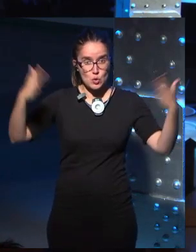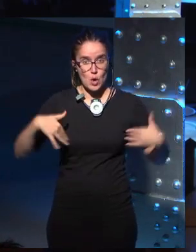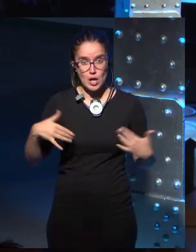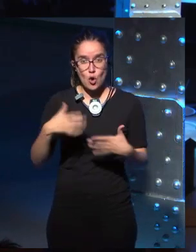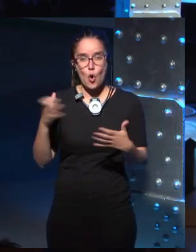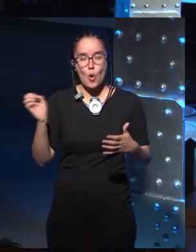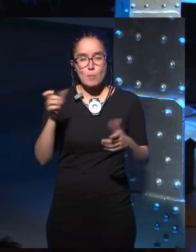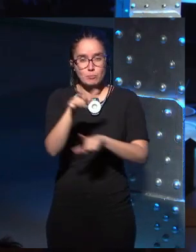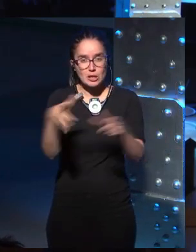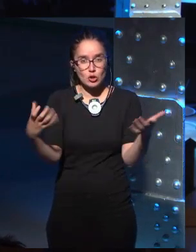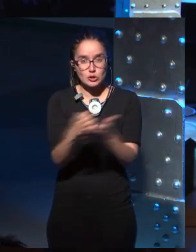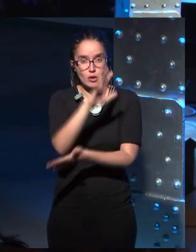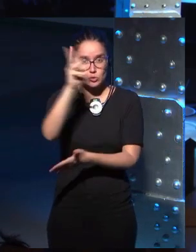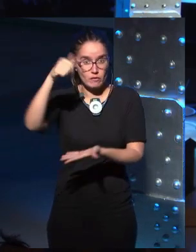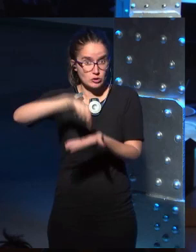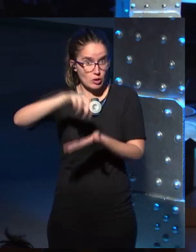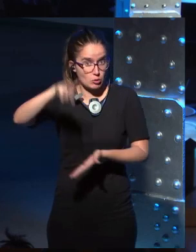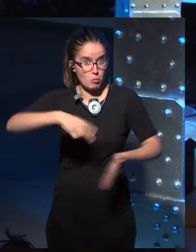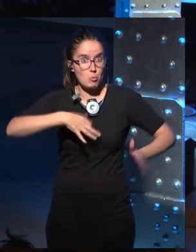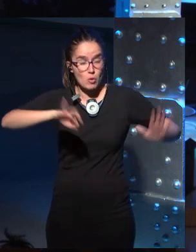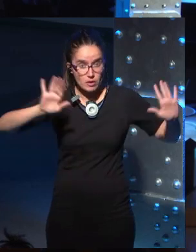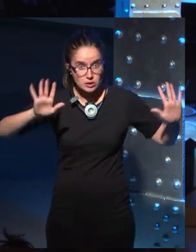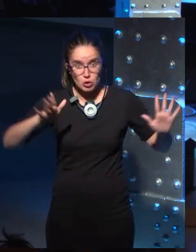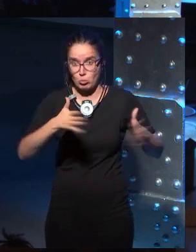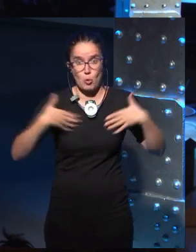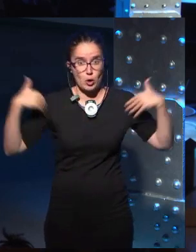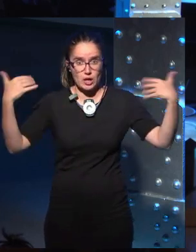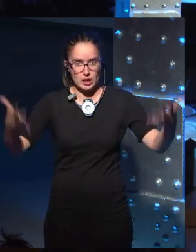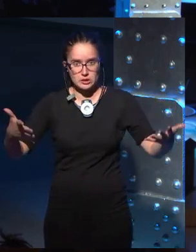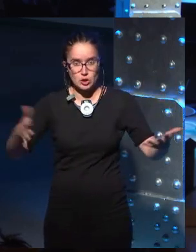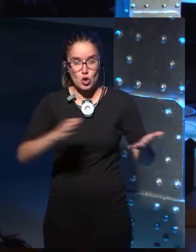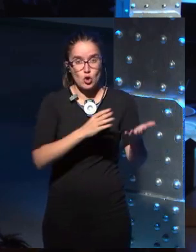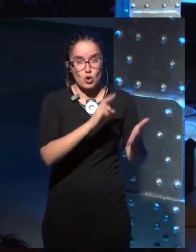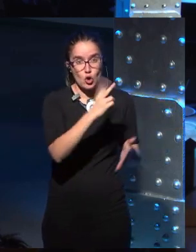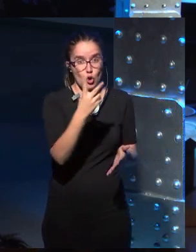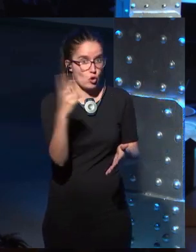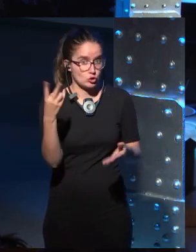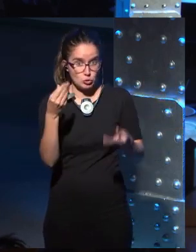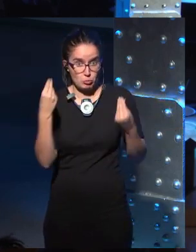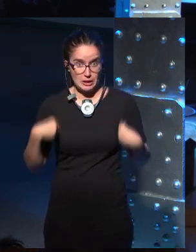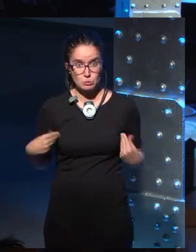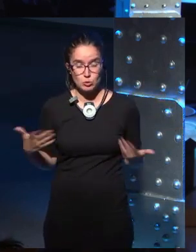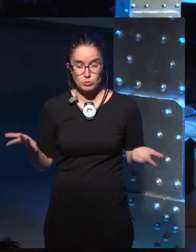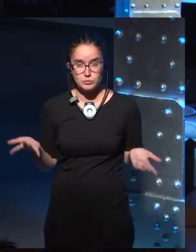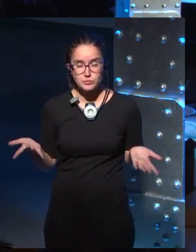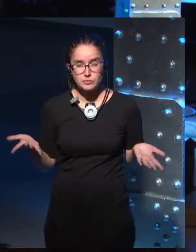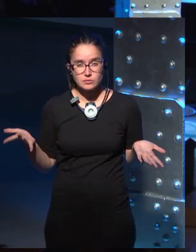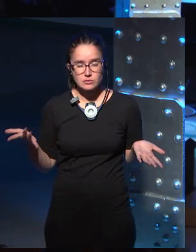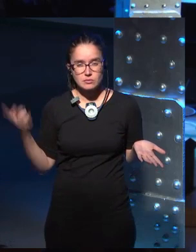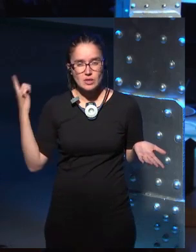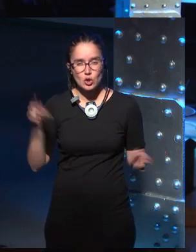center of the universe, whichever you prefer. They're both equivalent. That's what we call